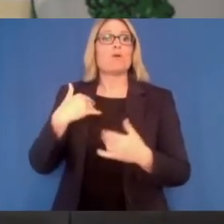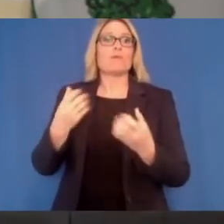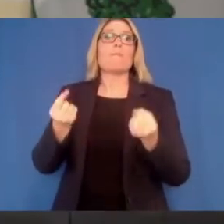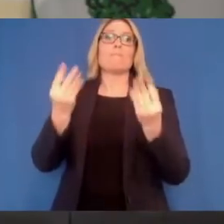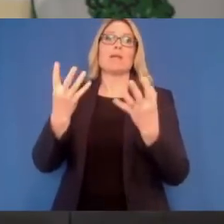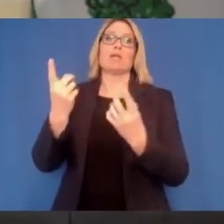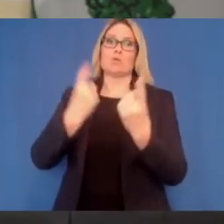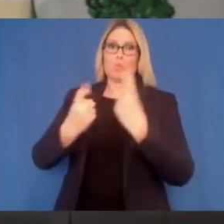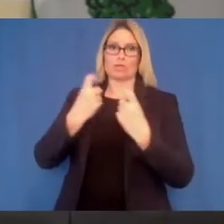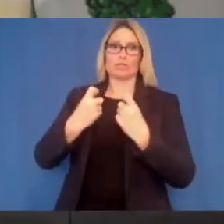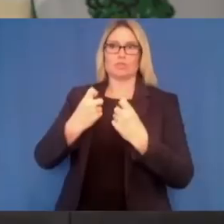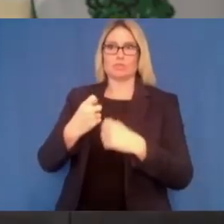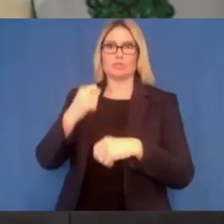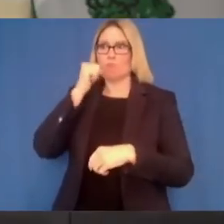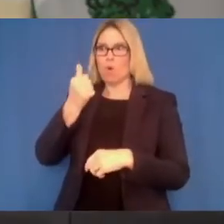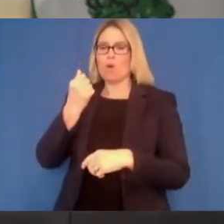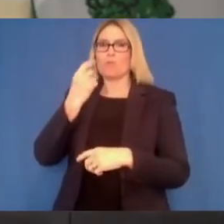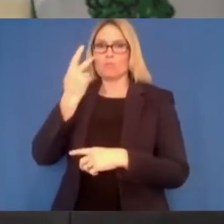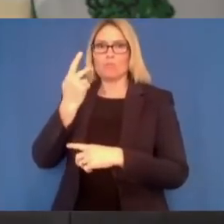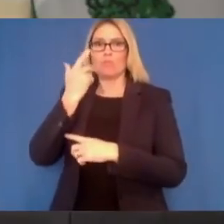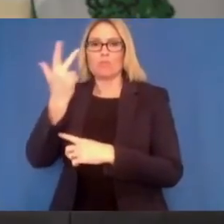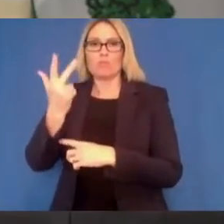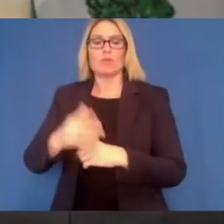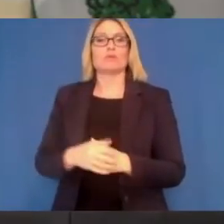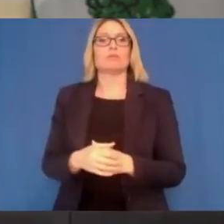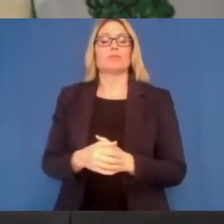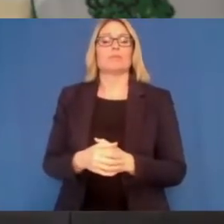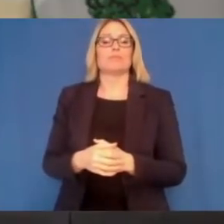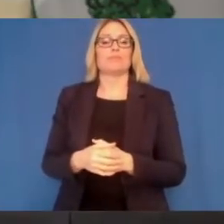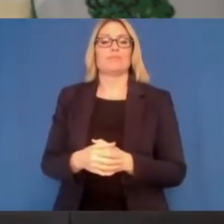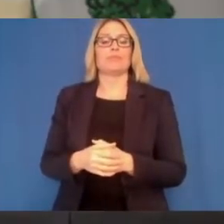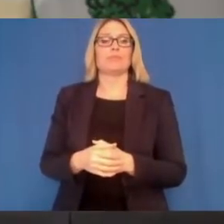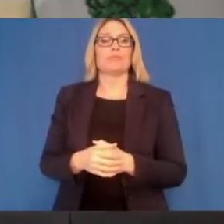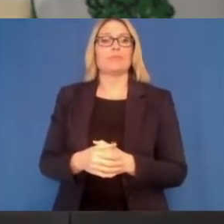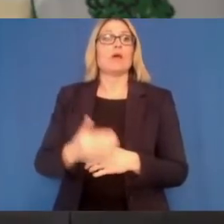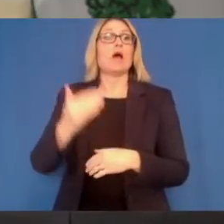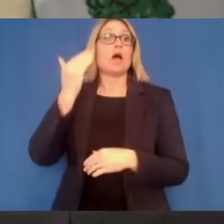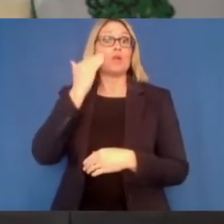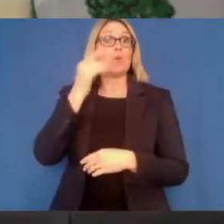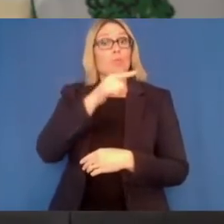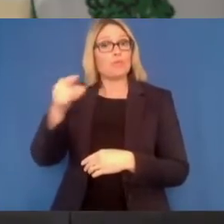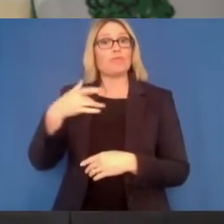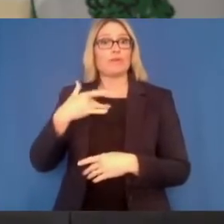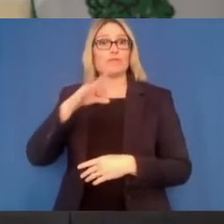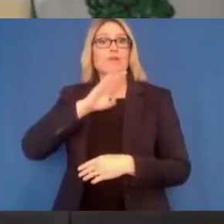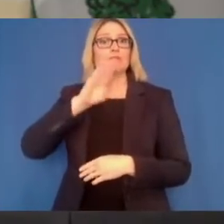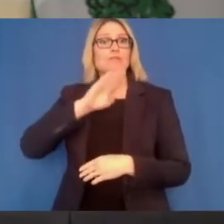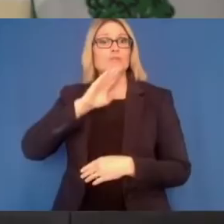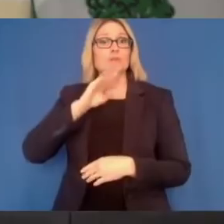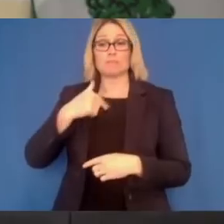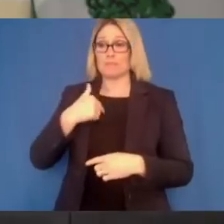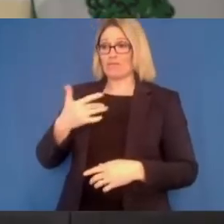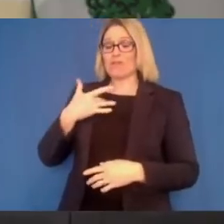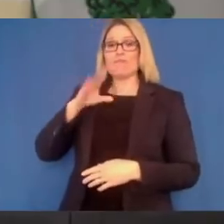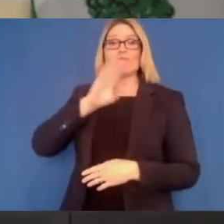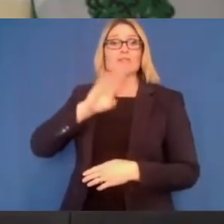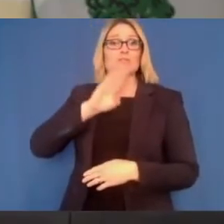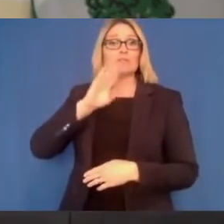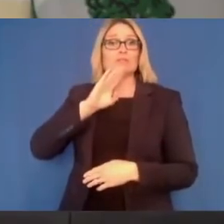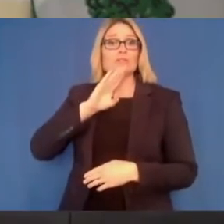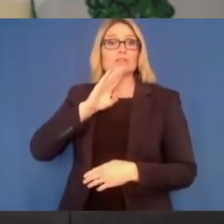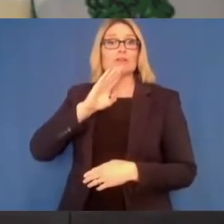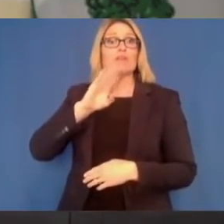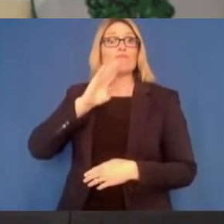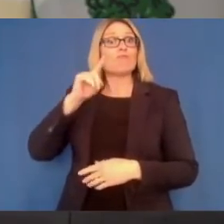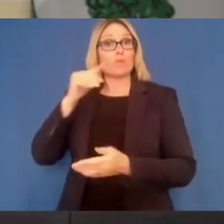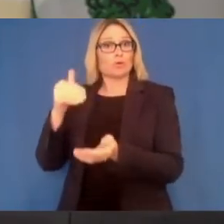days ahead. Just to state the obvious again, I know this is frustrating. It's frustrating for me, it's frustrating for